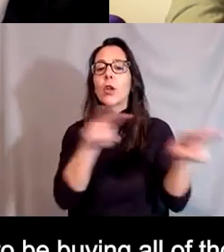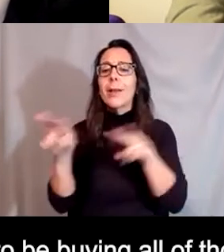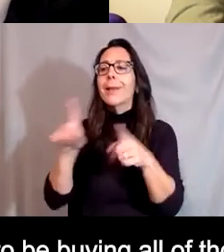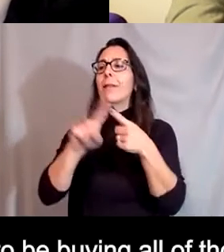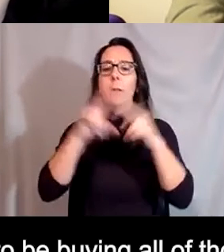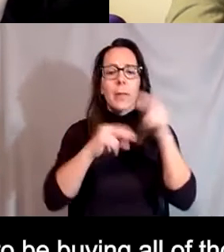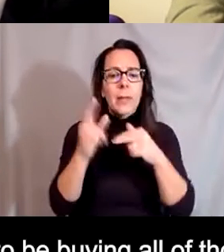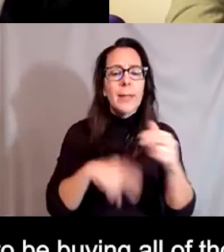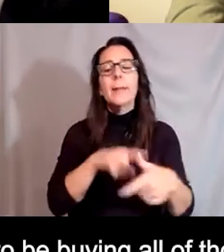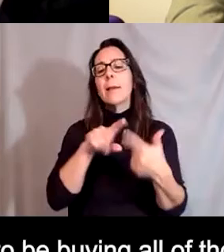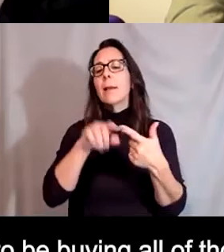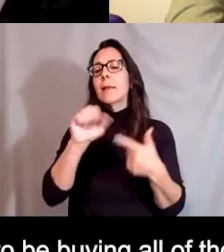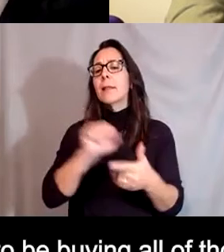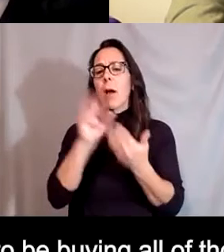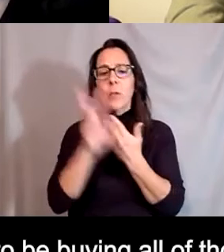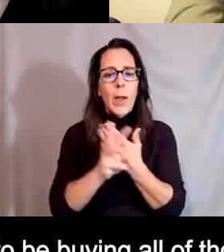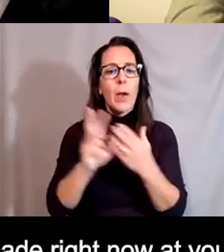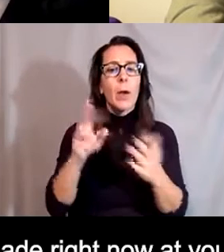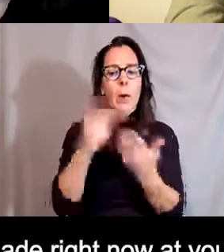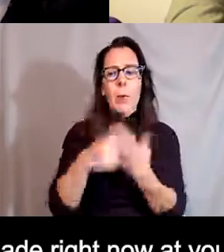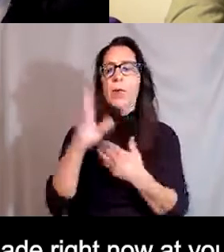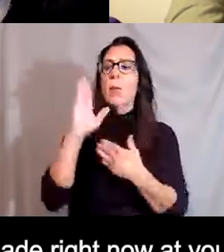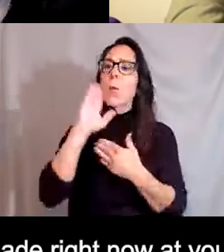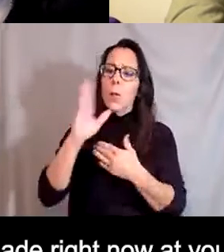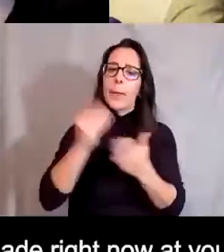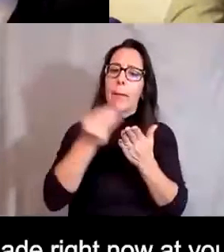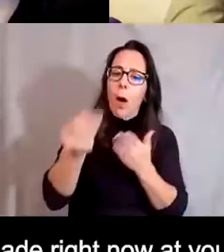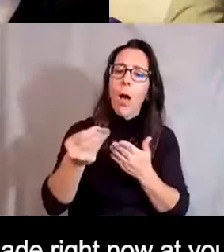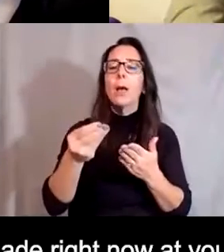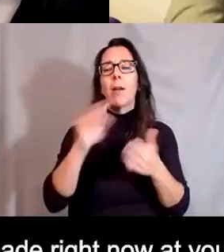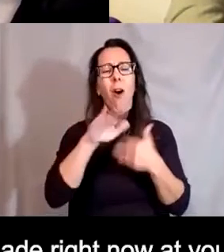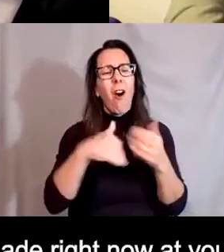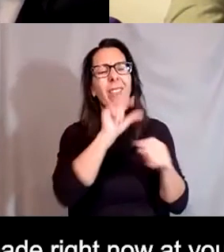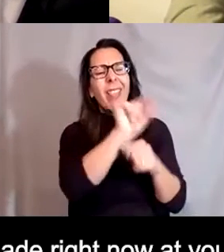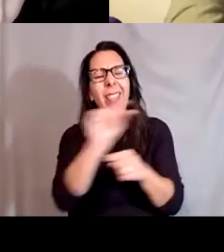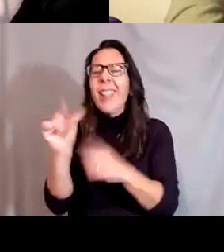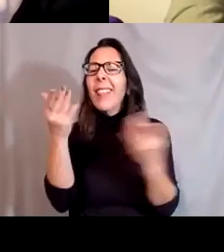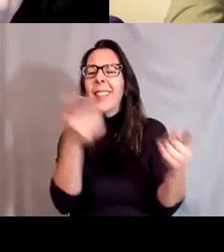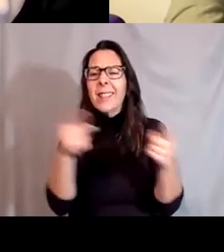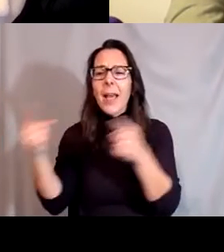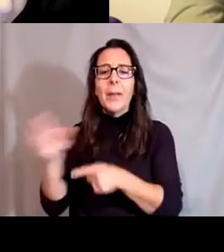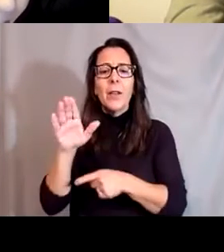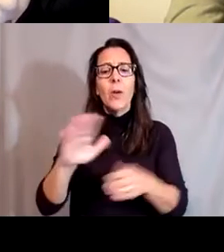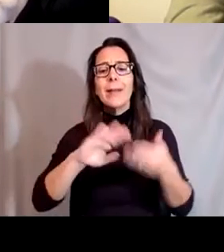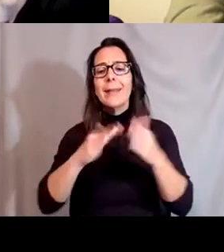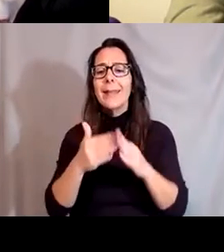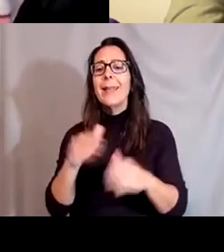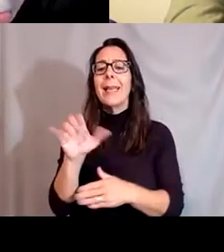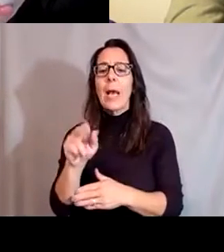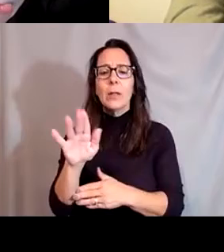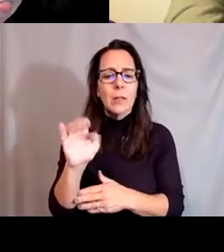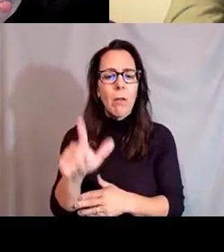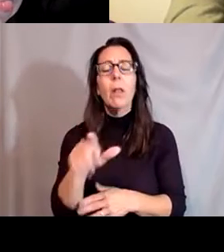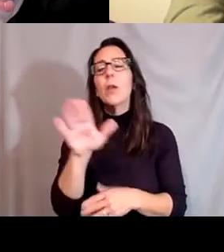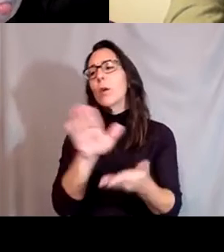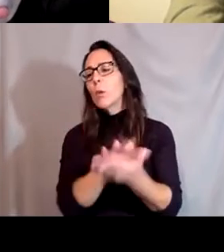going to be buying, all of those little things that those investments are being made right now at your city council level or school board level. And we're talking